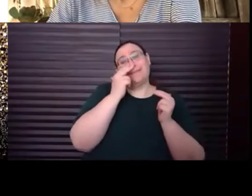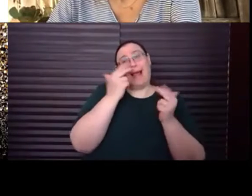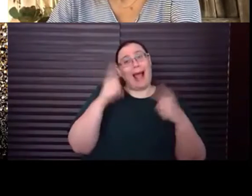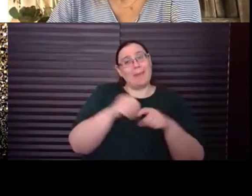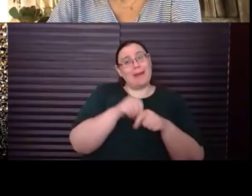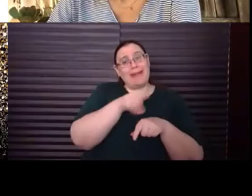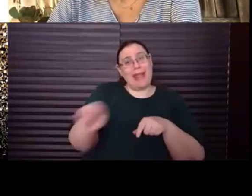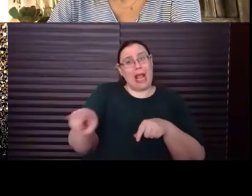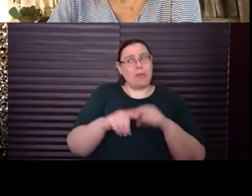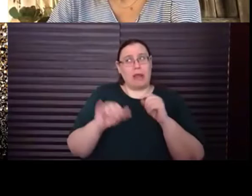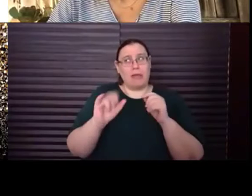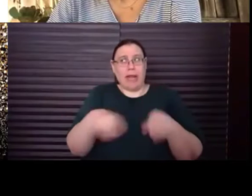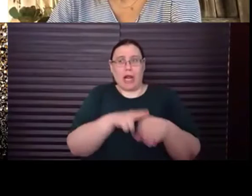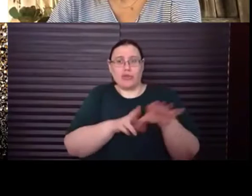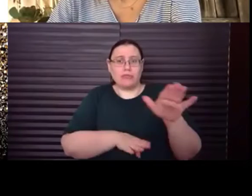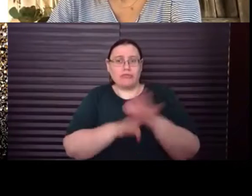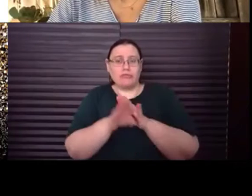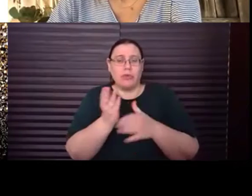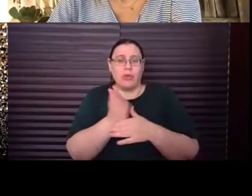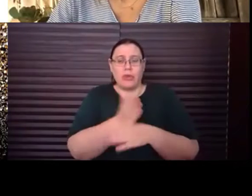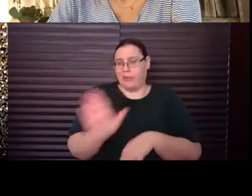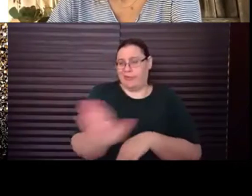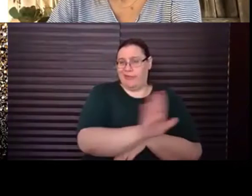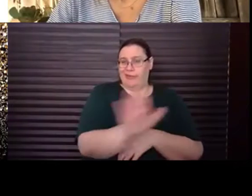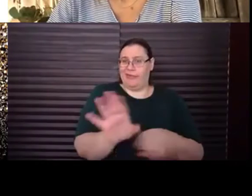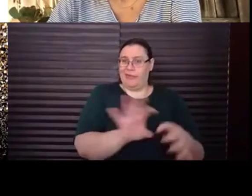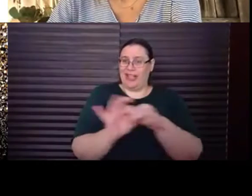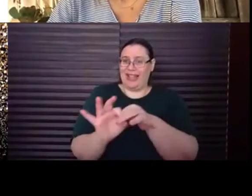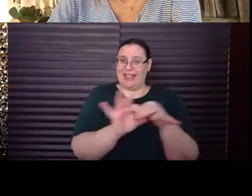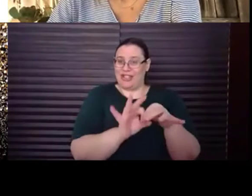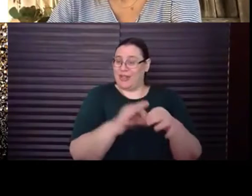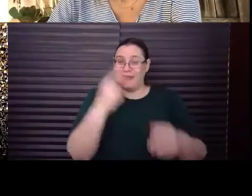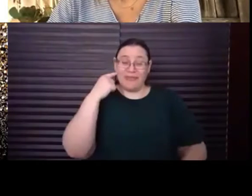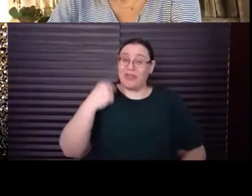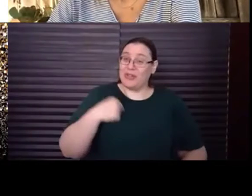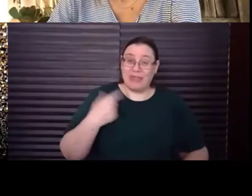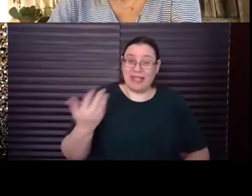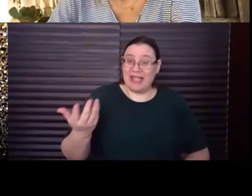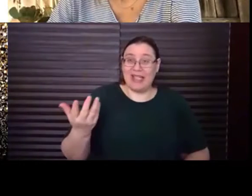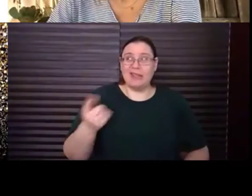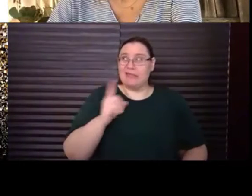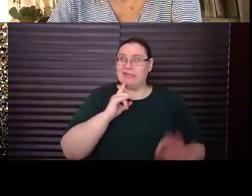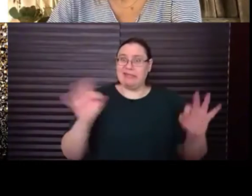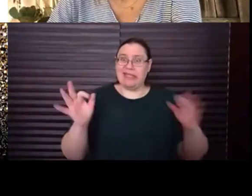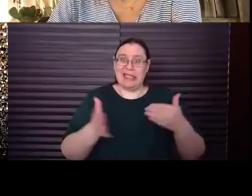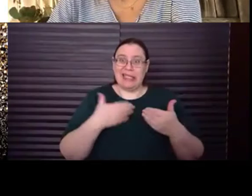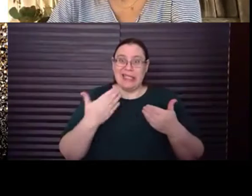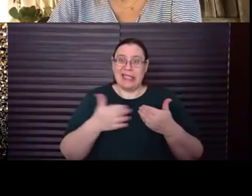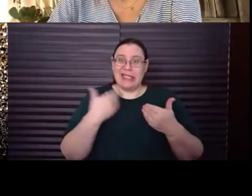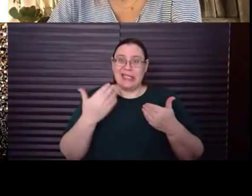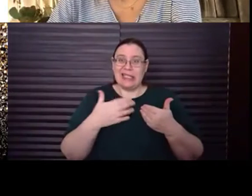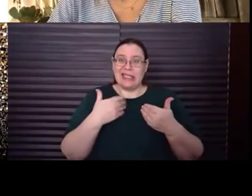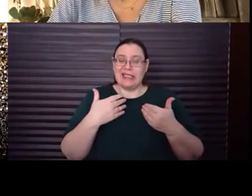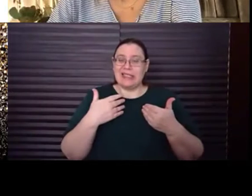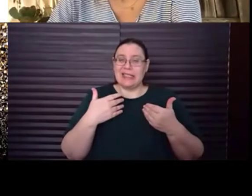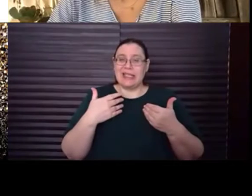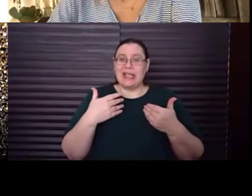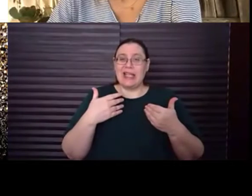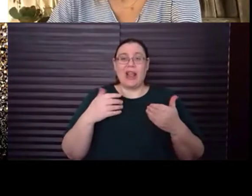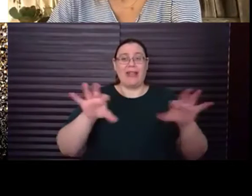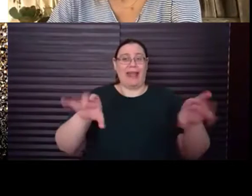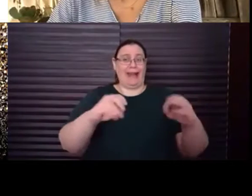naturally through their relationship. So it was really, for me, it was easy because all I had to do was just capture